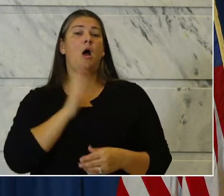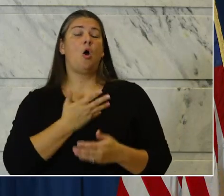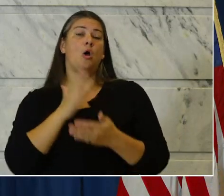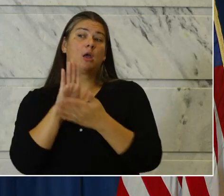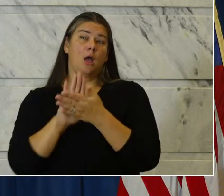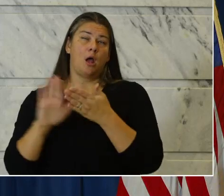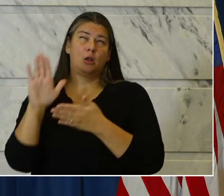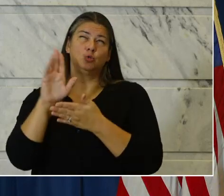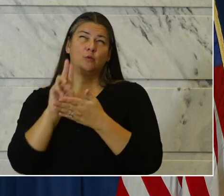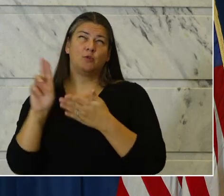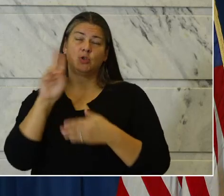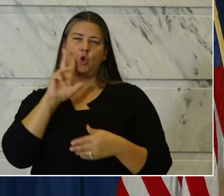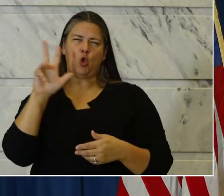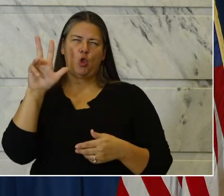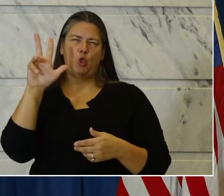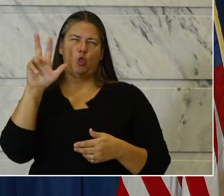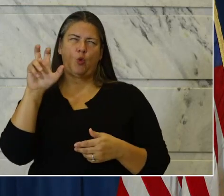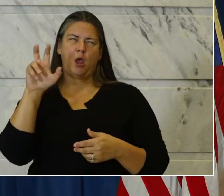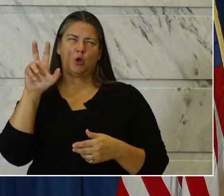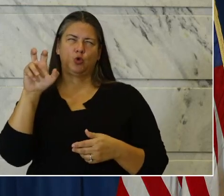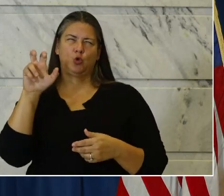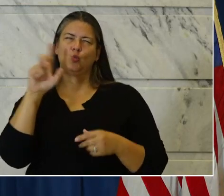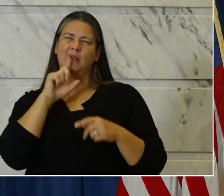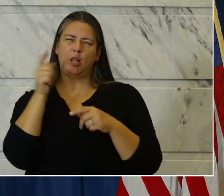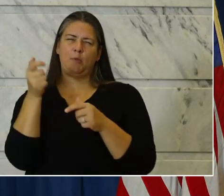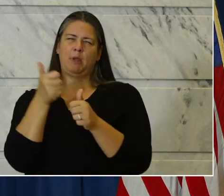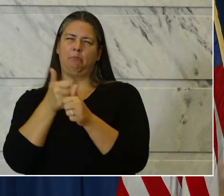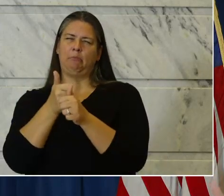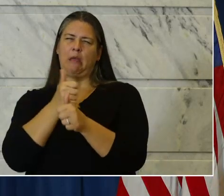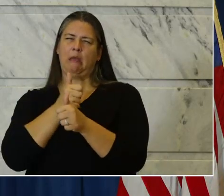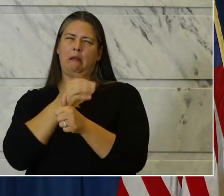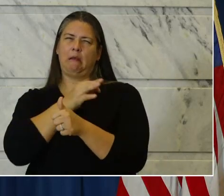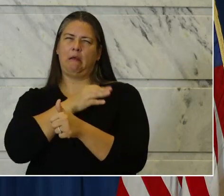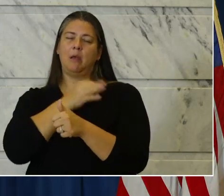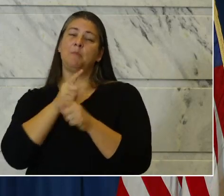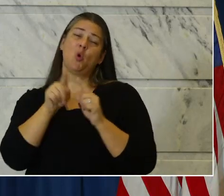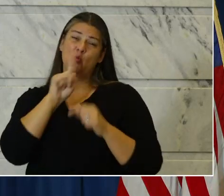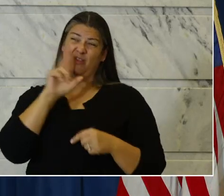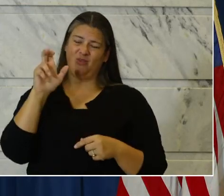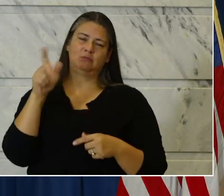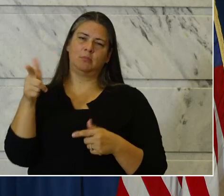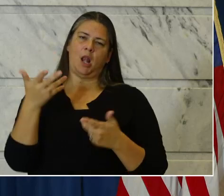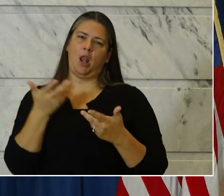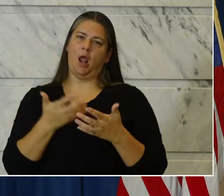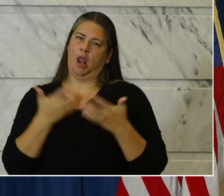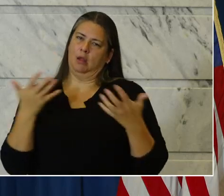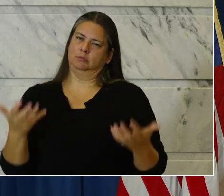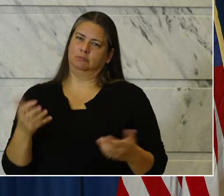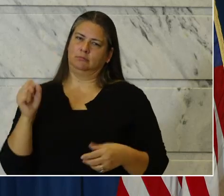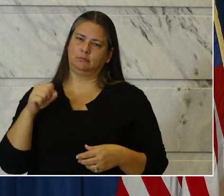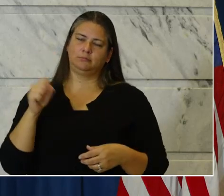that 300 trails a couple days. But it's a large number. We are seeing a significant number of